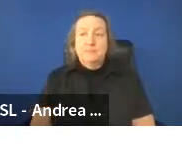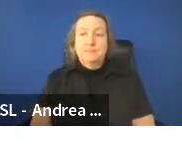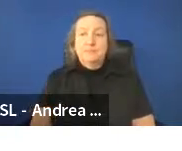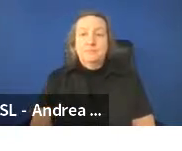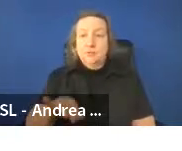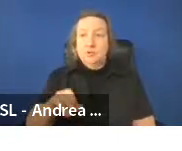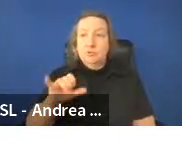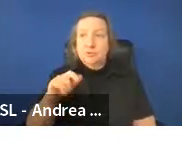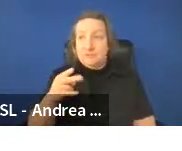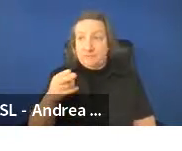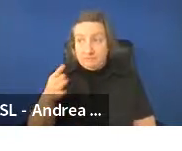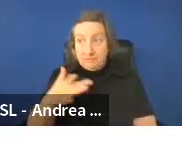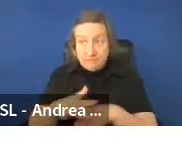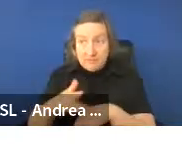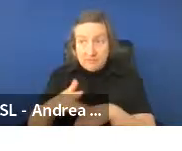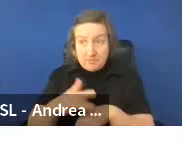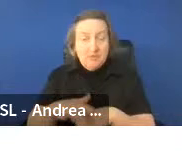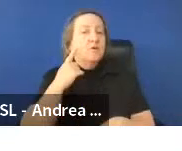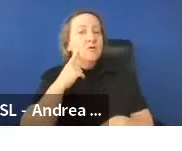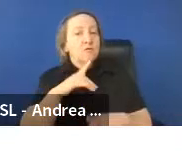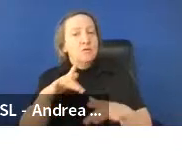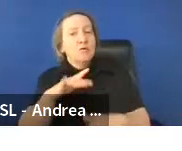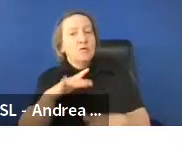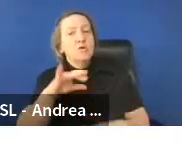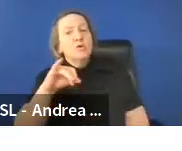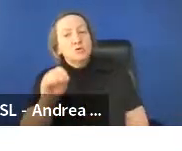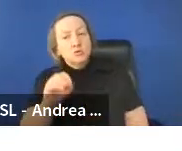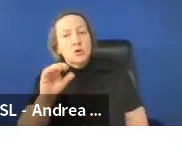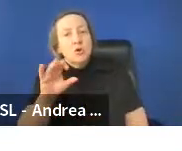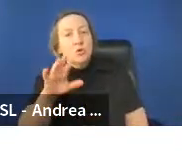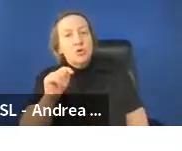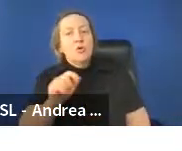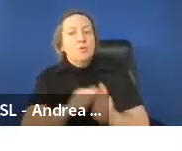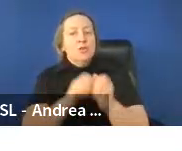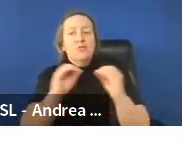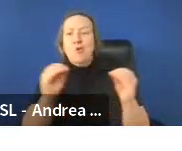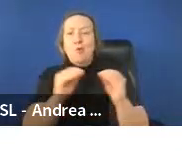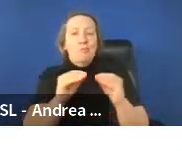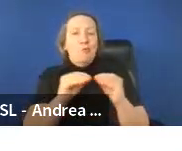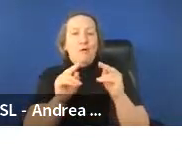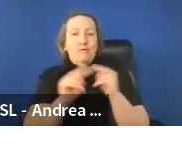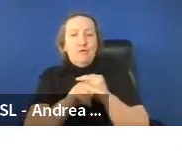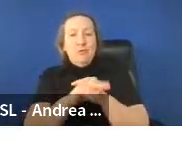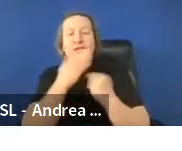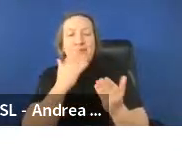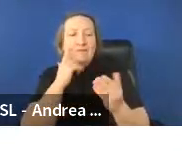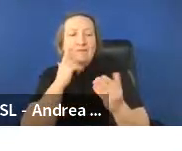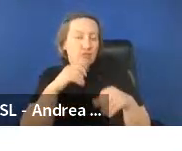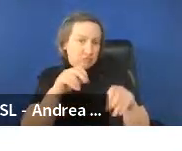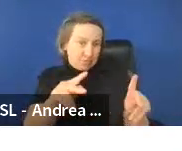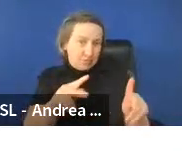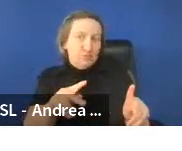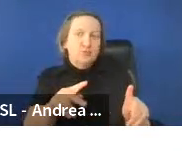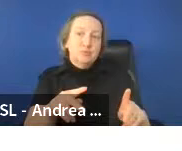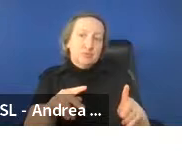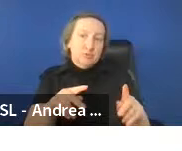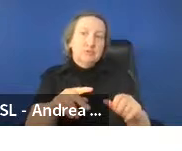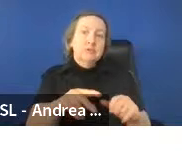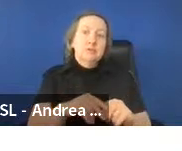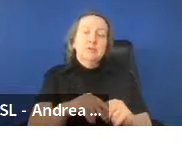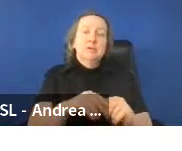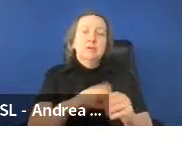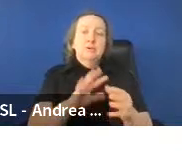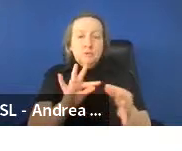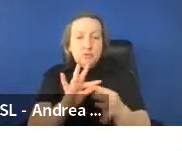Joseph, you available? For the record, Joe Courtwright, I'm with No More Freeways. Thank you for the opportunity to